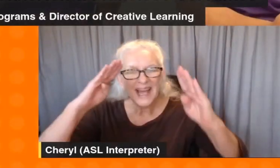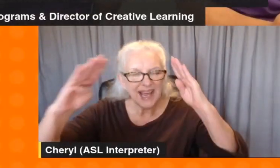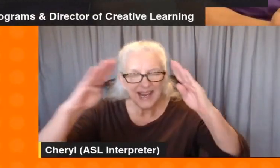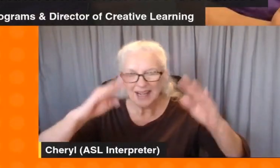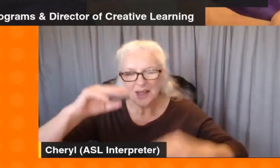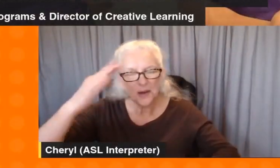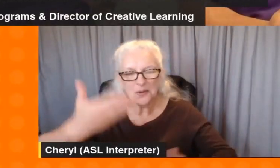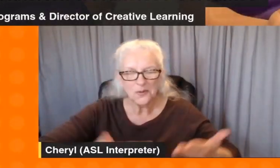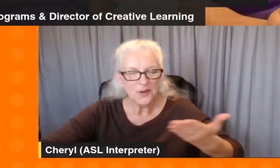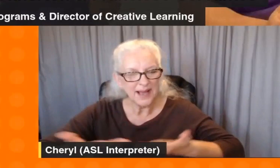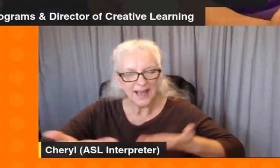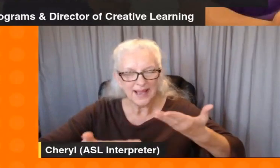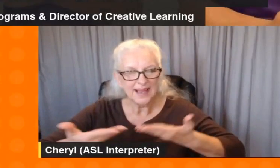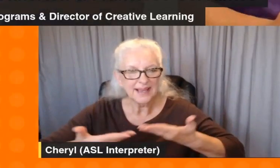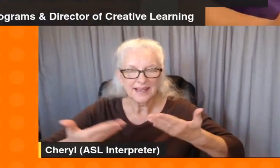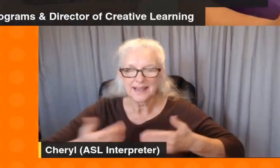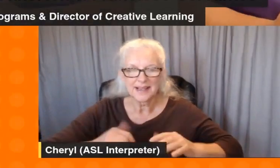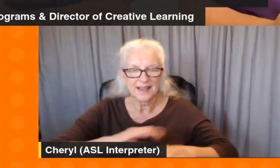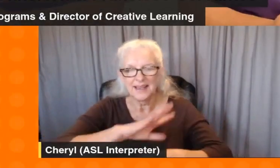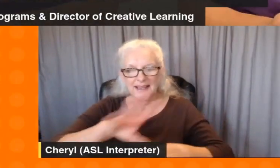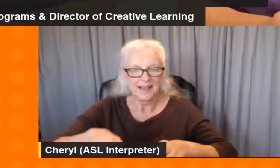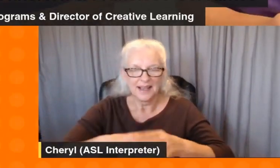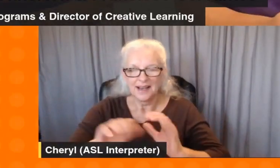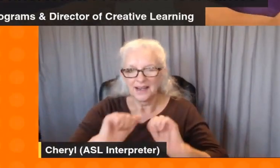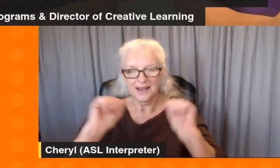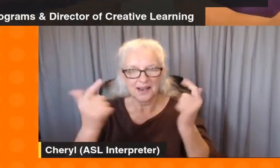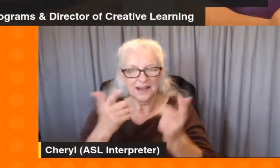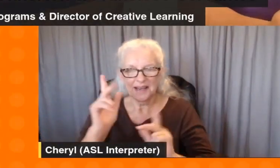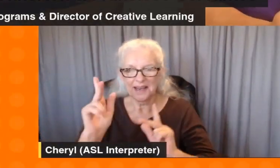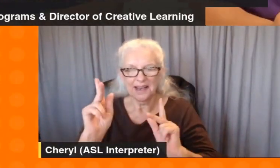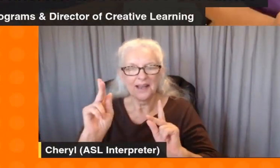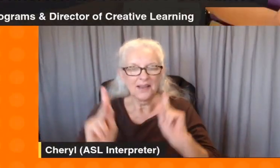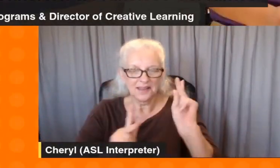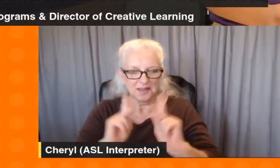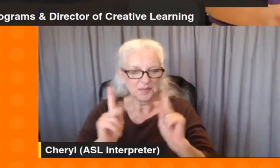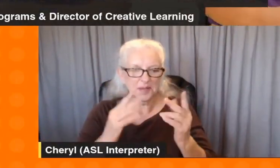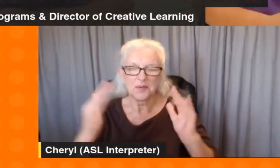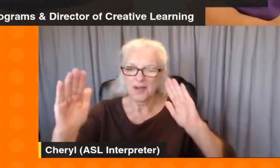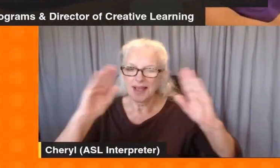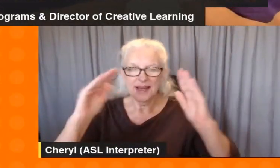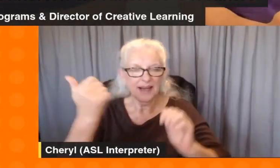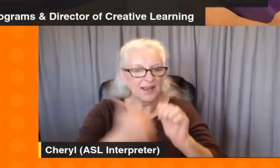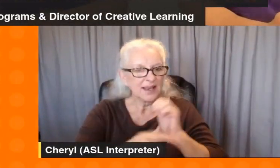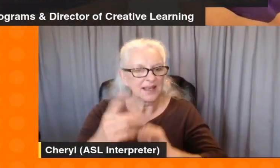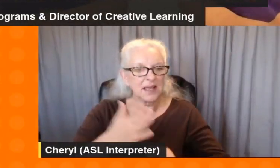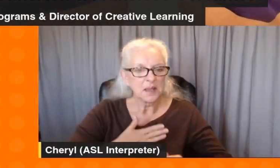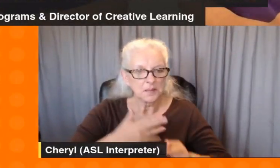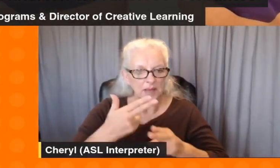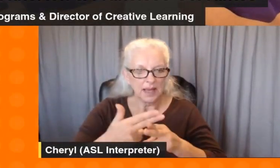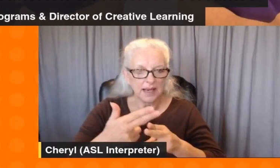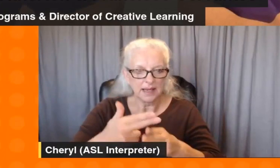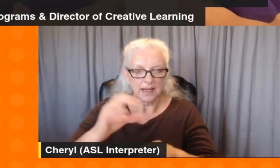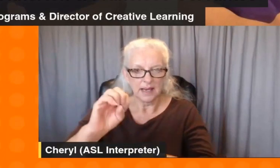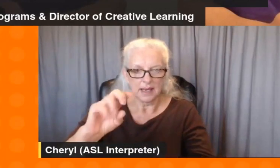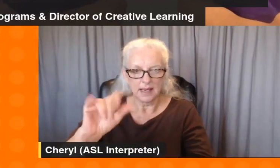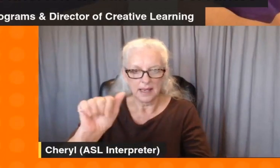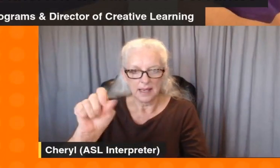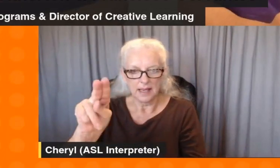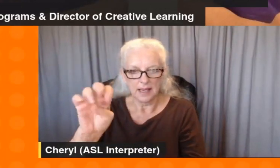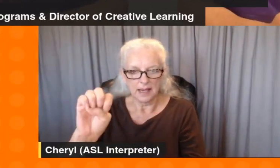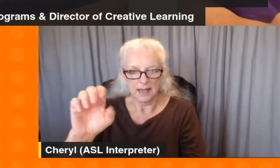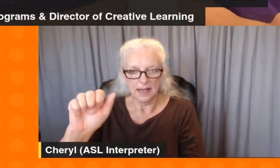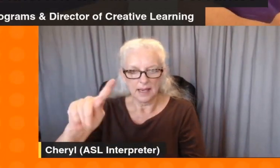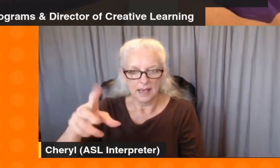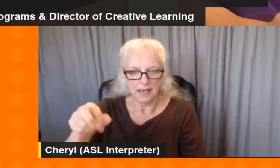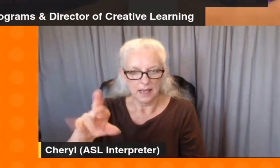Hello, Welcome. including Dr. Marina Bears. Hello, everyone. My name is Elaine Atherton, and I'm the head of programs at